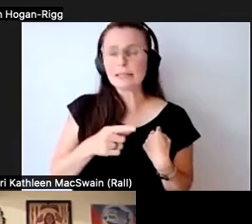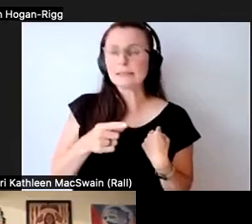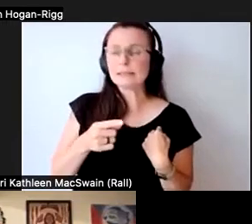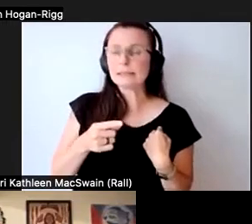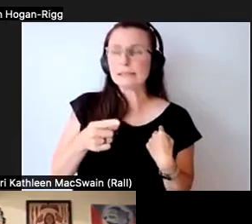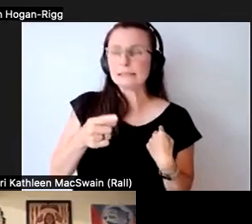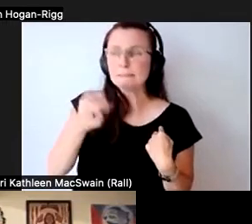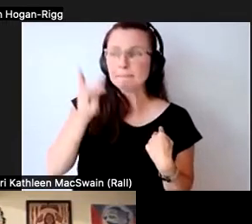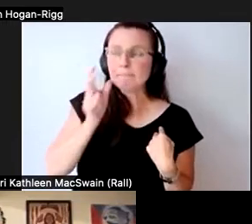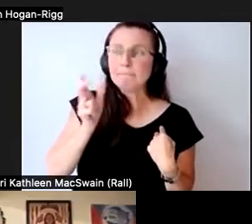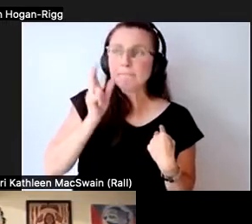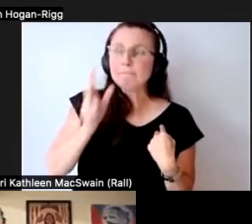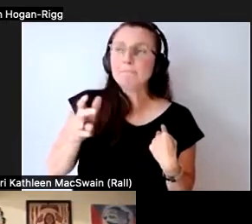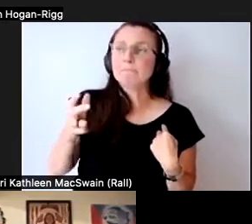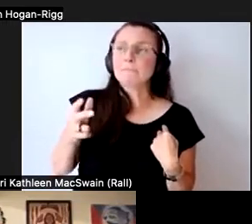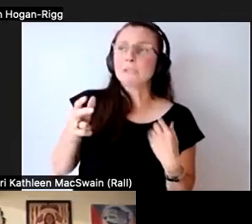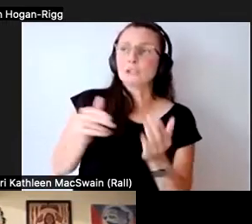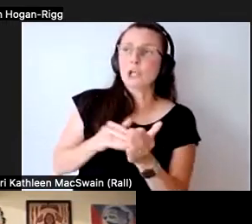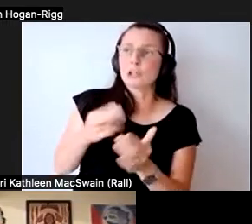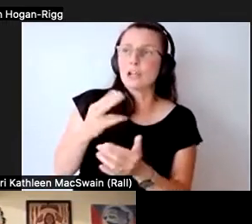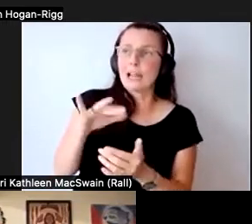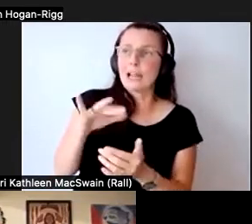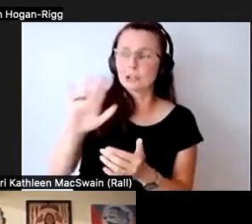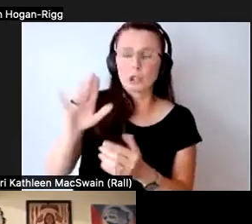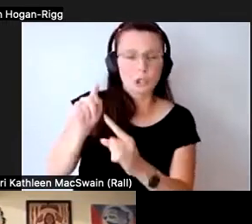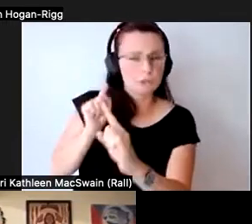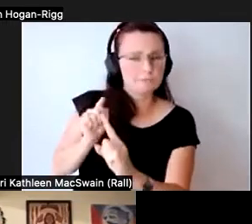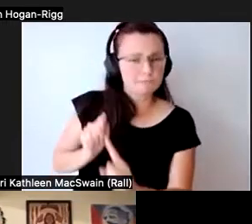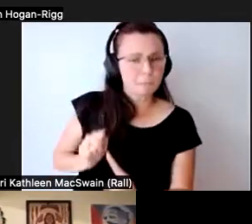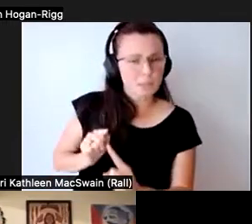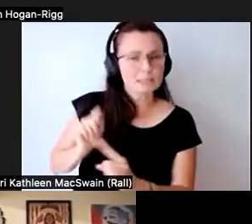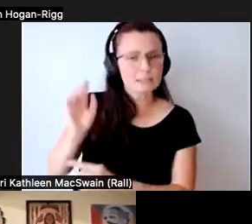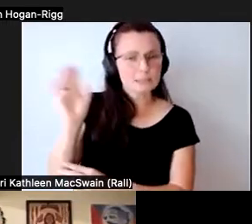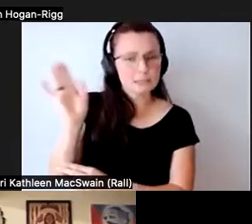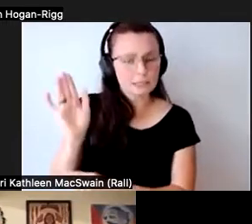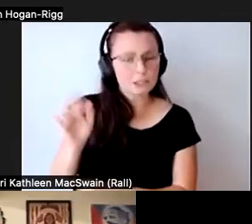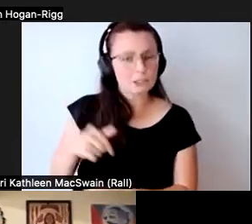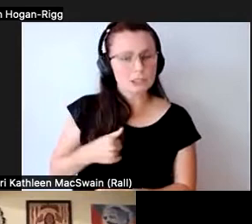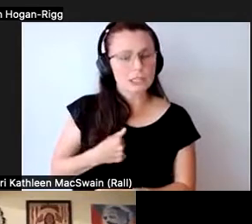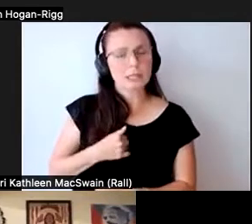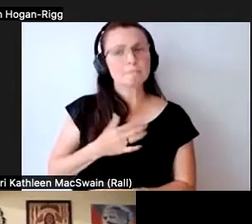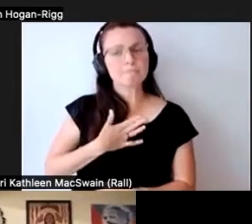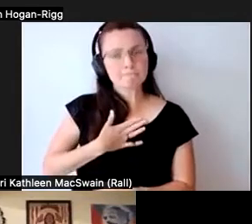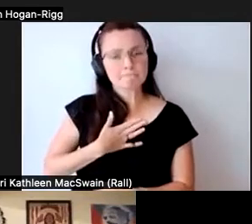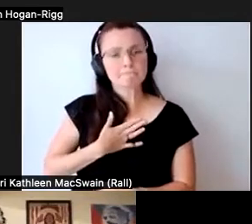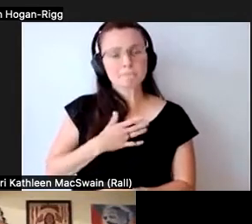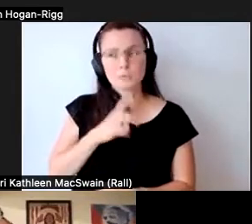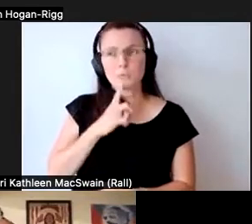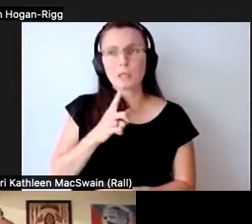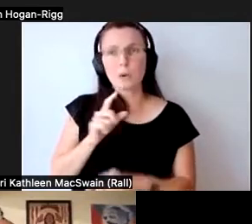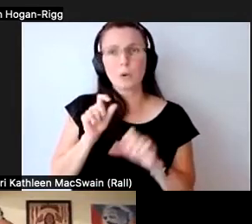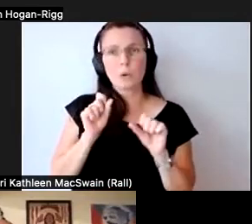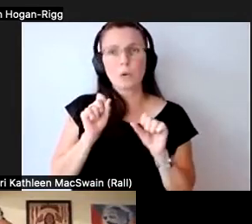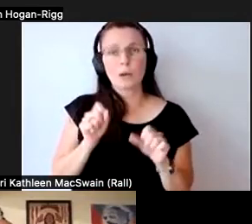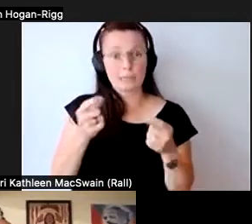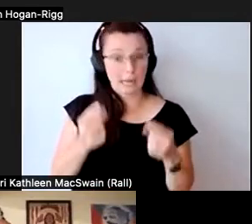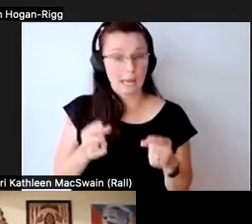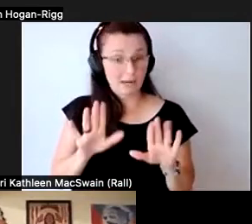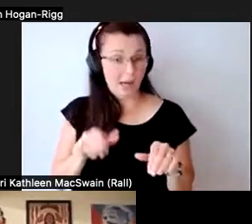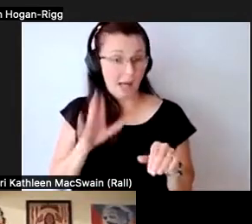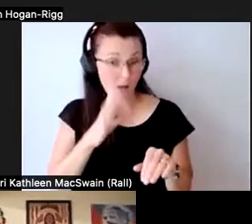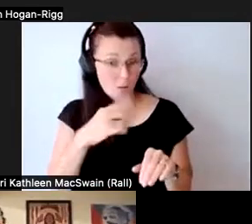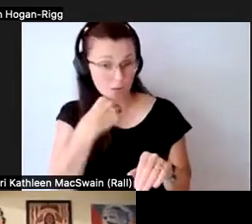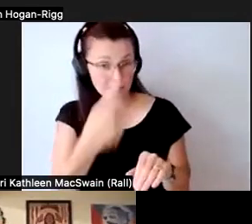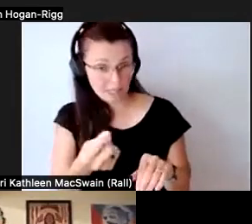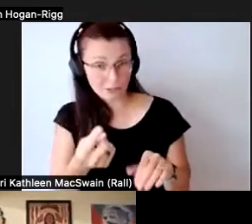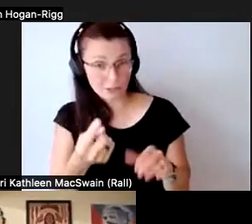and there were many things said. She said around what can happen. I'm going to tell you what's happening because those things are